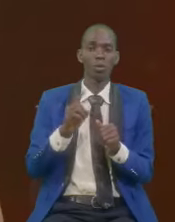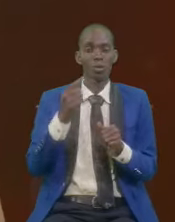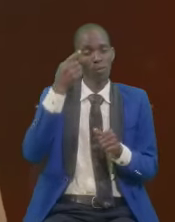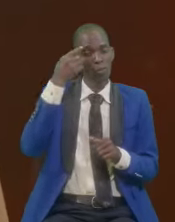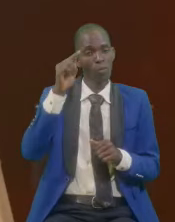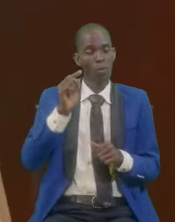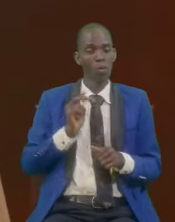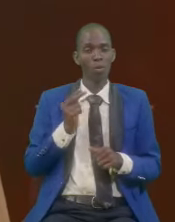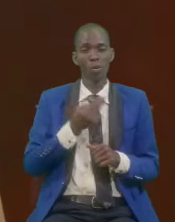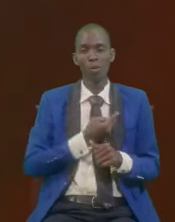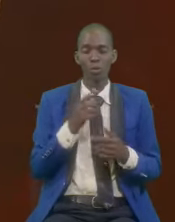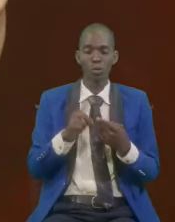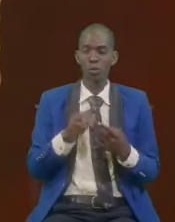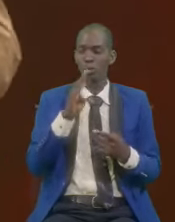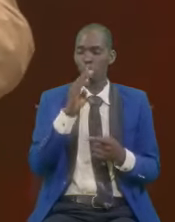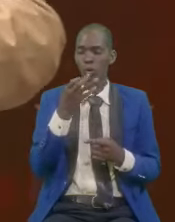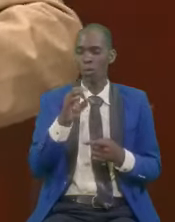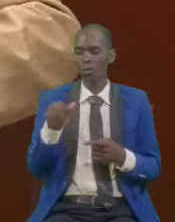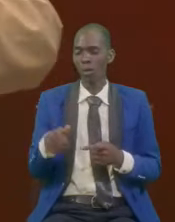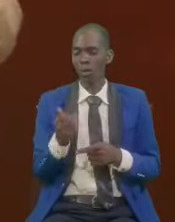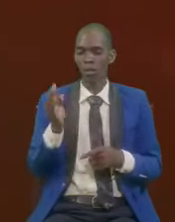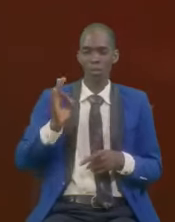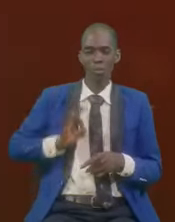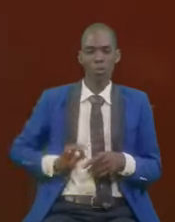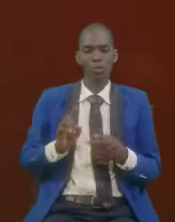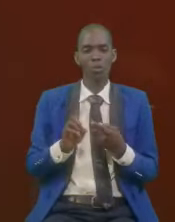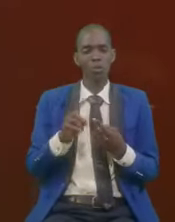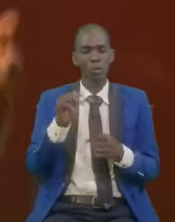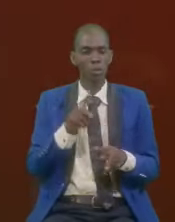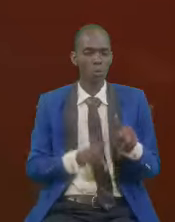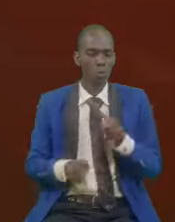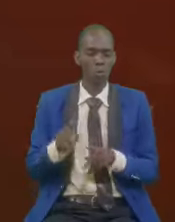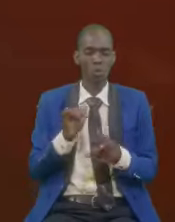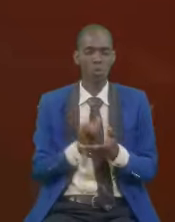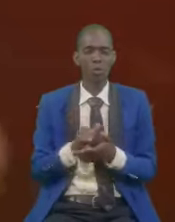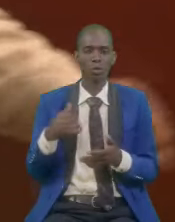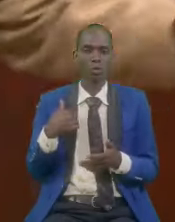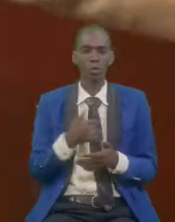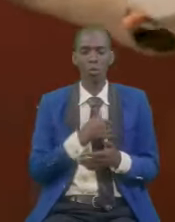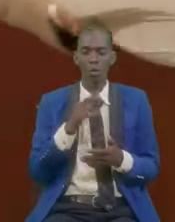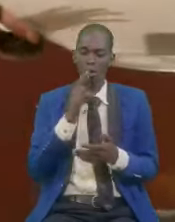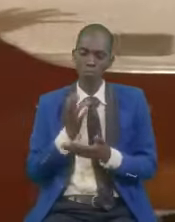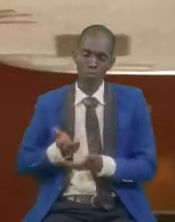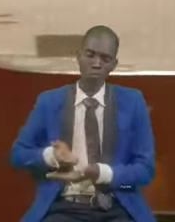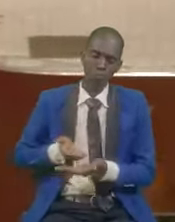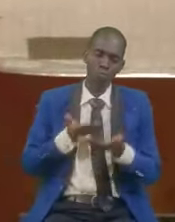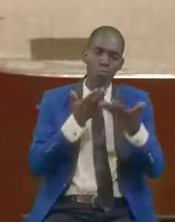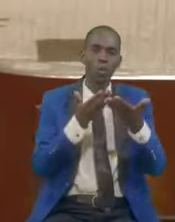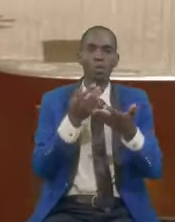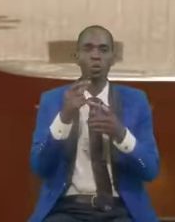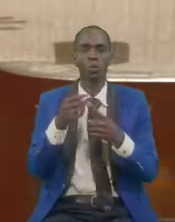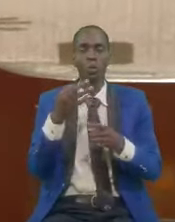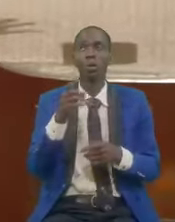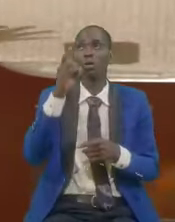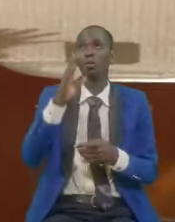be of any benefit to the people we are sending the message to, we need to